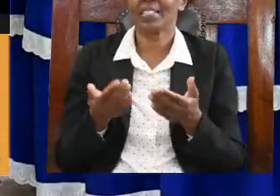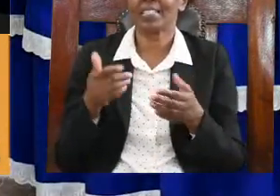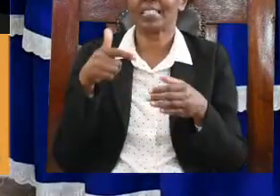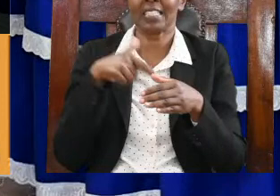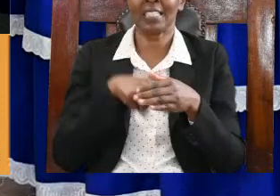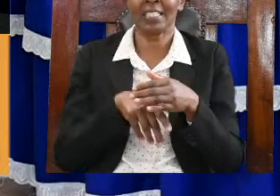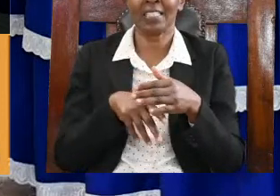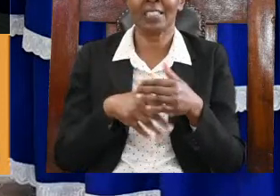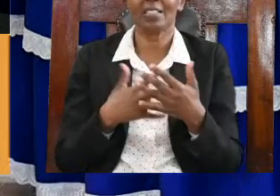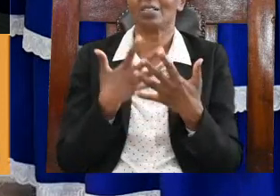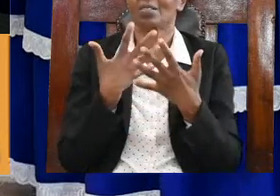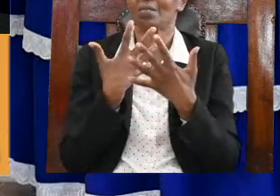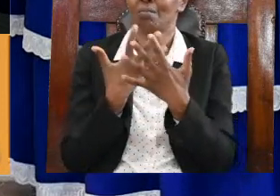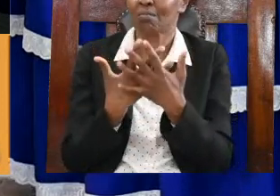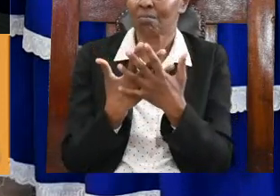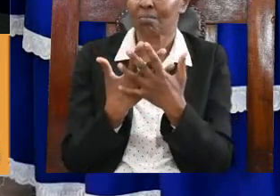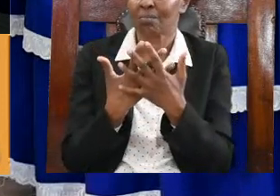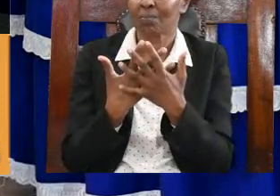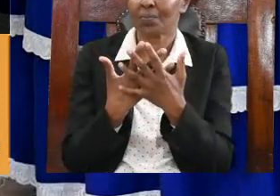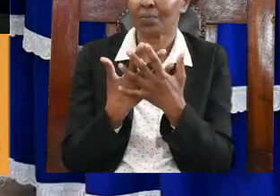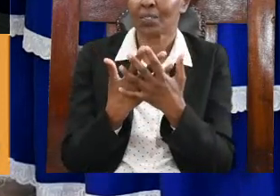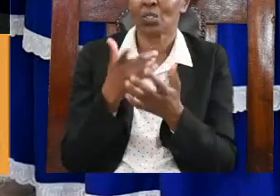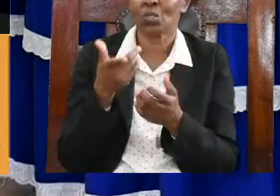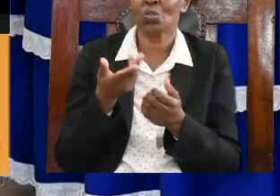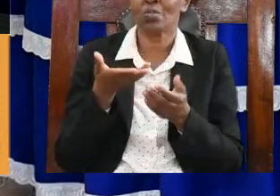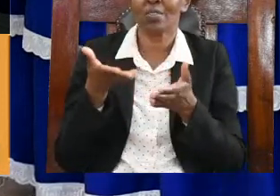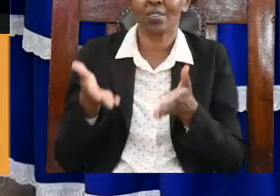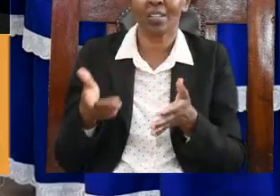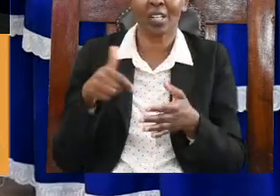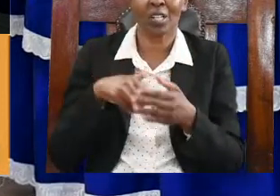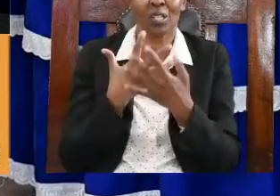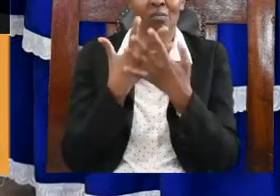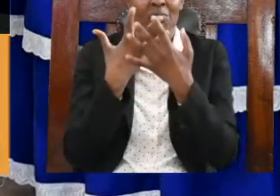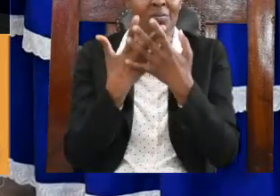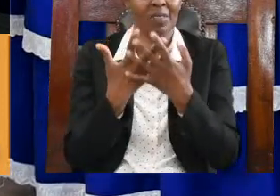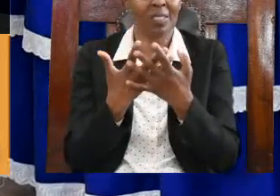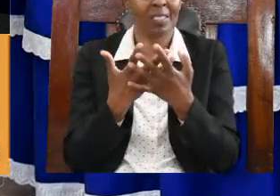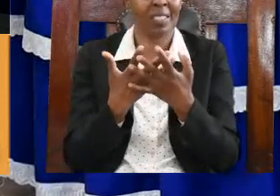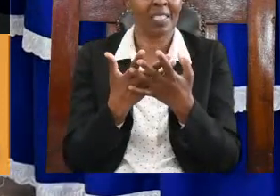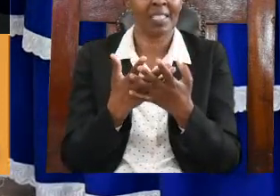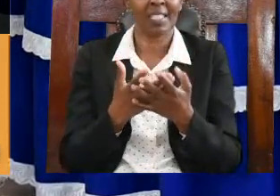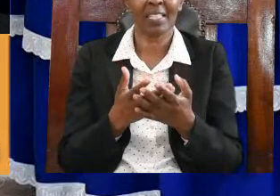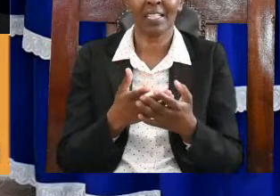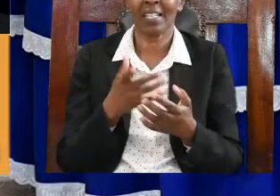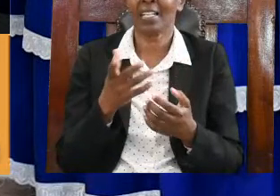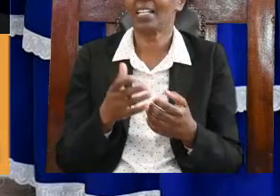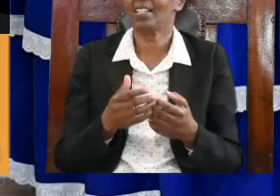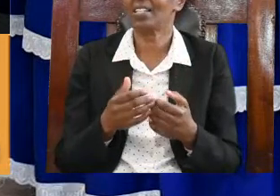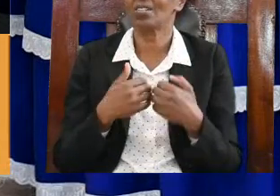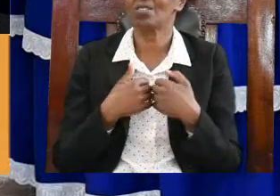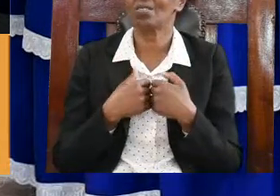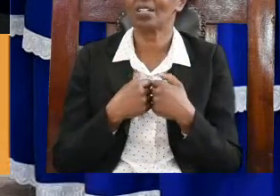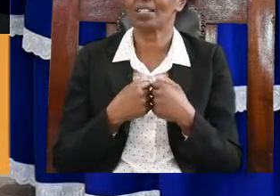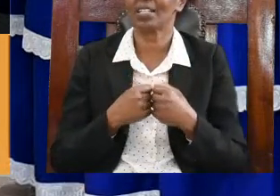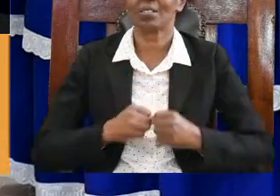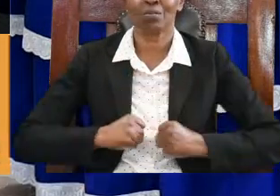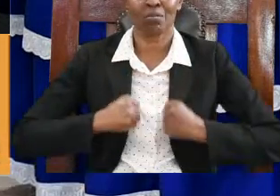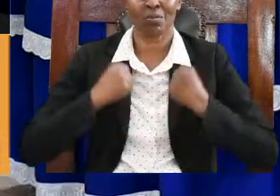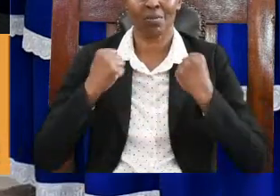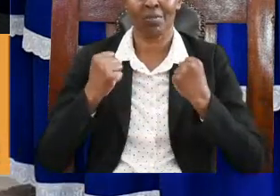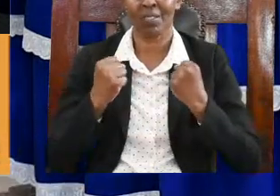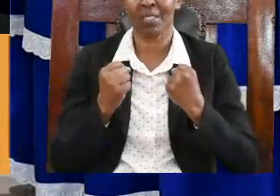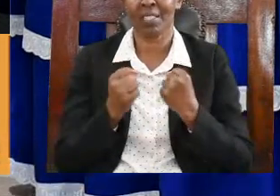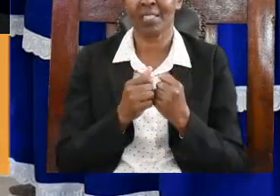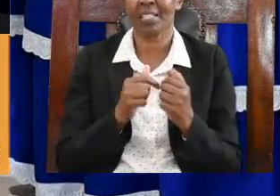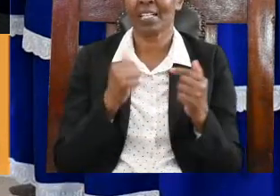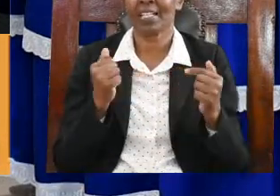put in cell, uko gerezani, and your enemies have mastered their strength against you.